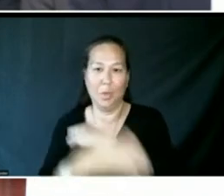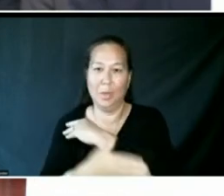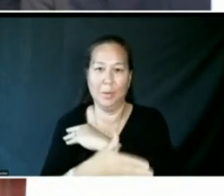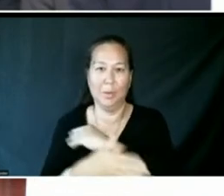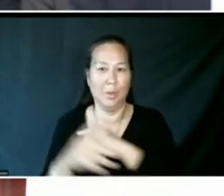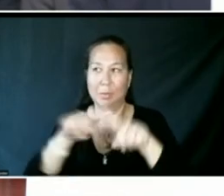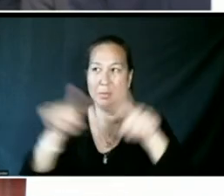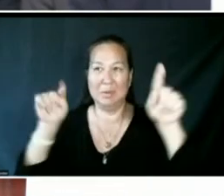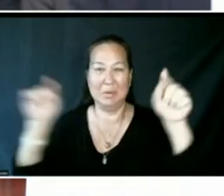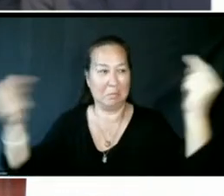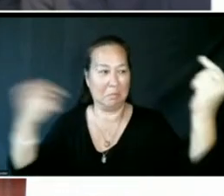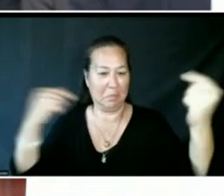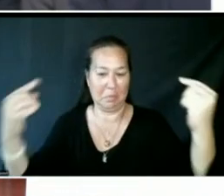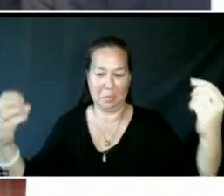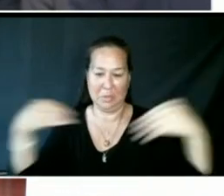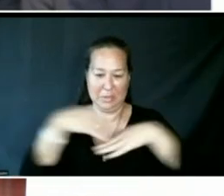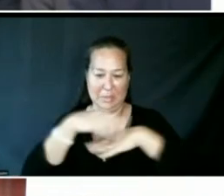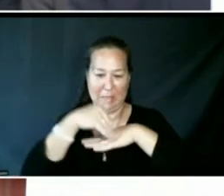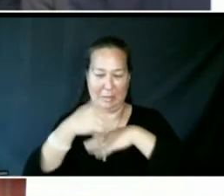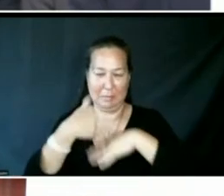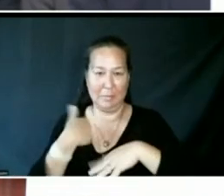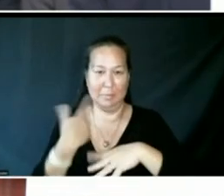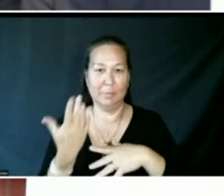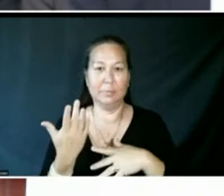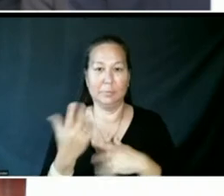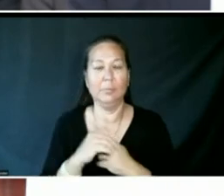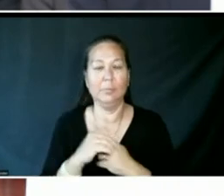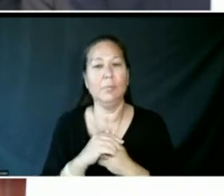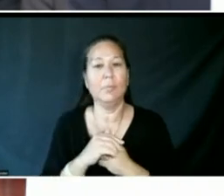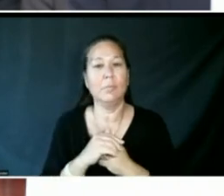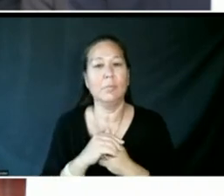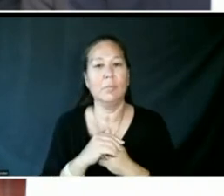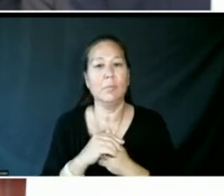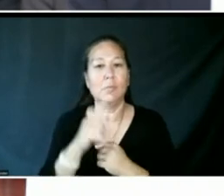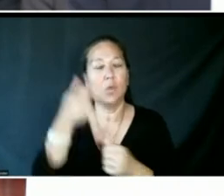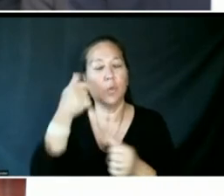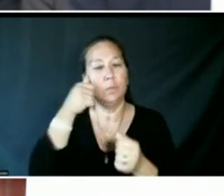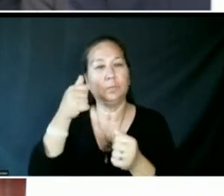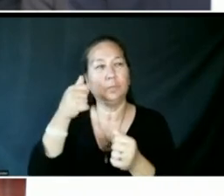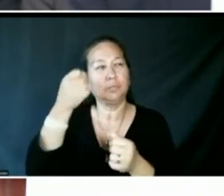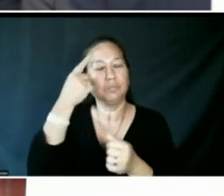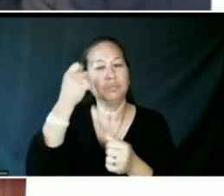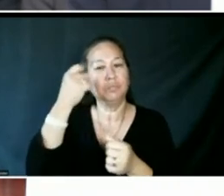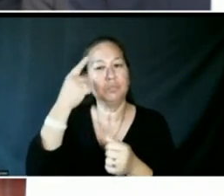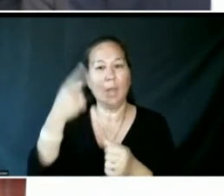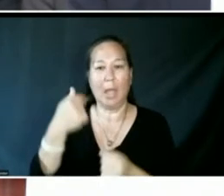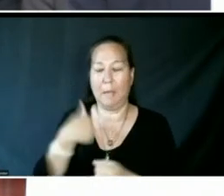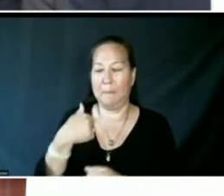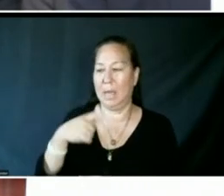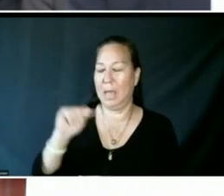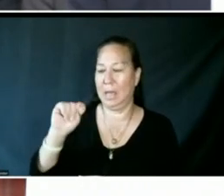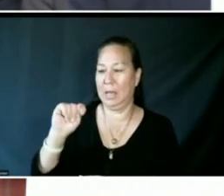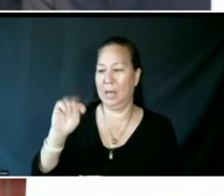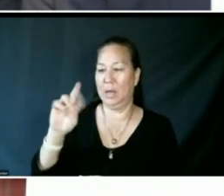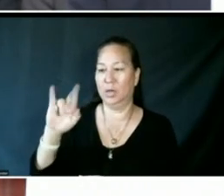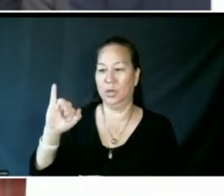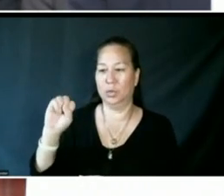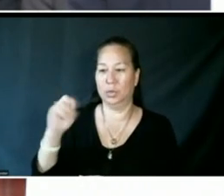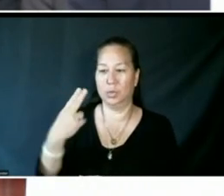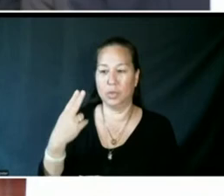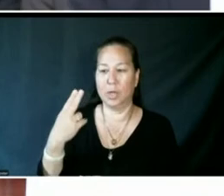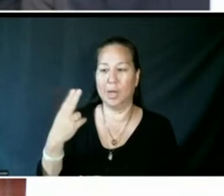sexualized texts, which were disgusting. You have to understand that Trish and I, we met in high school, and we've been married over 40 years now, and